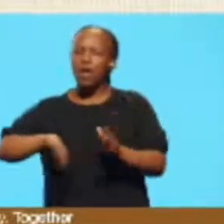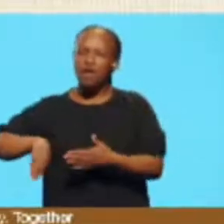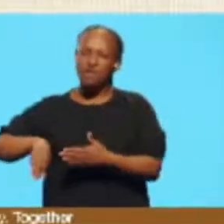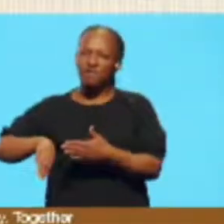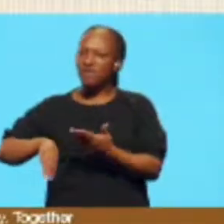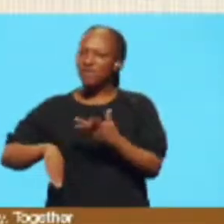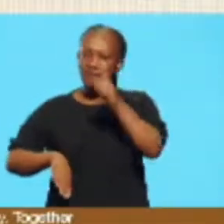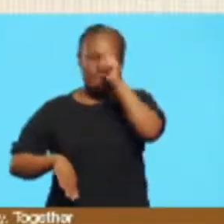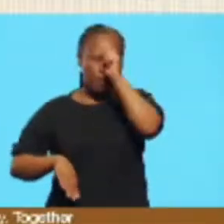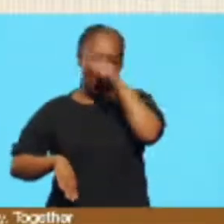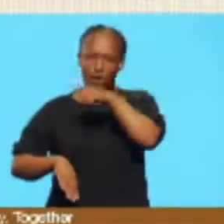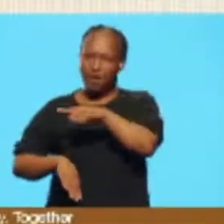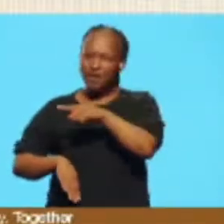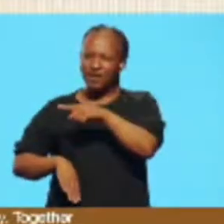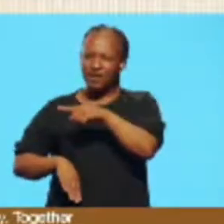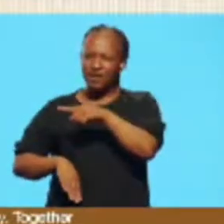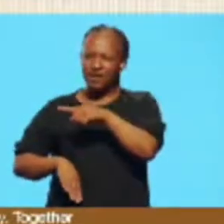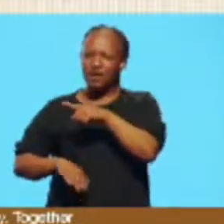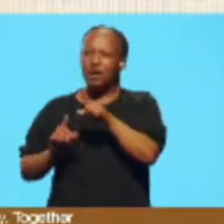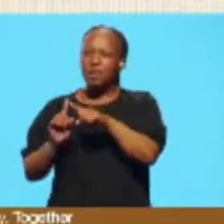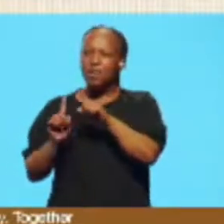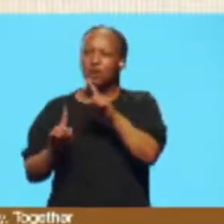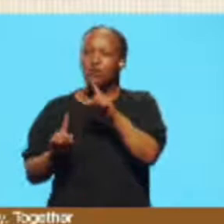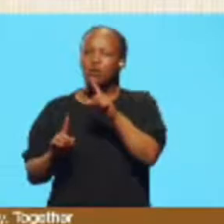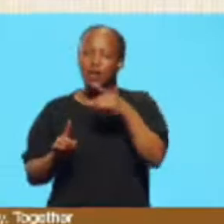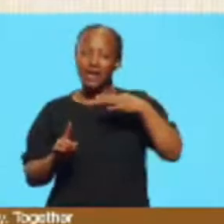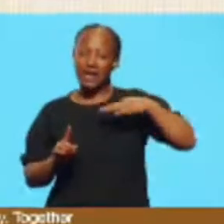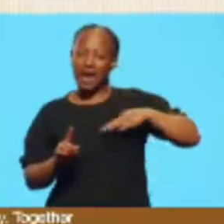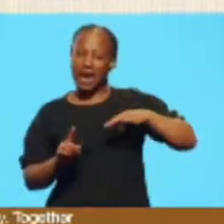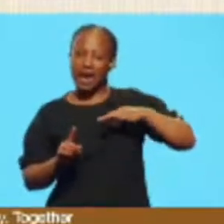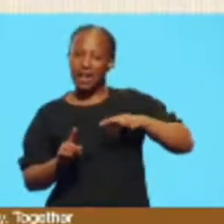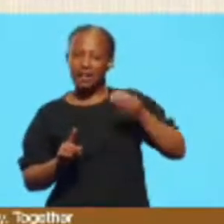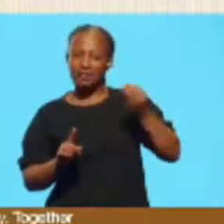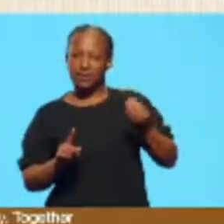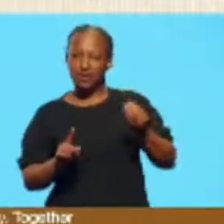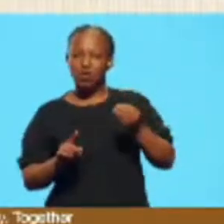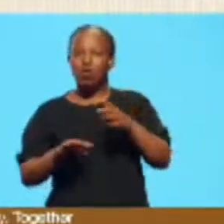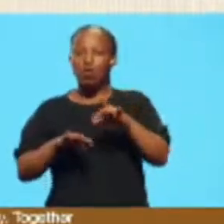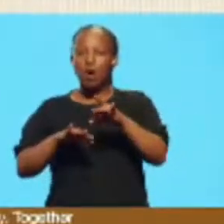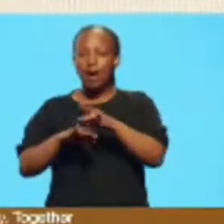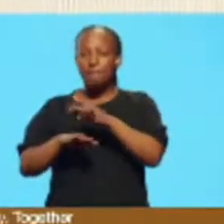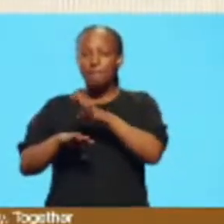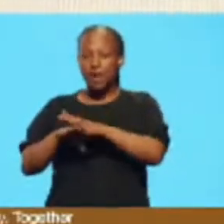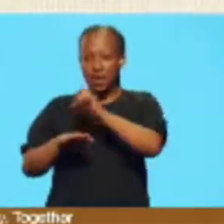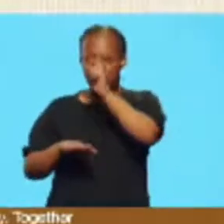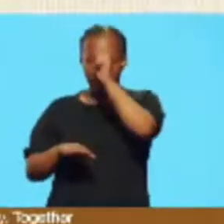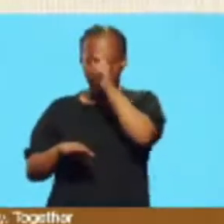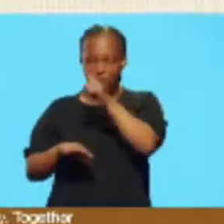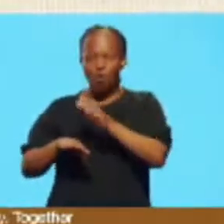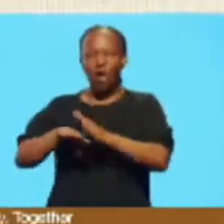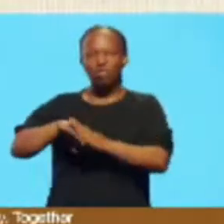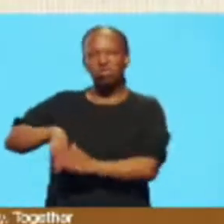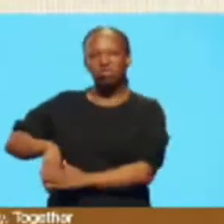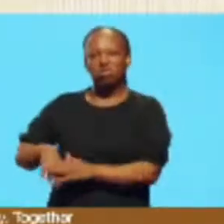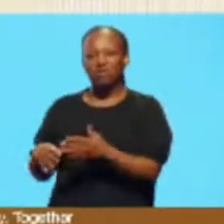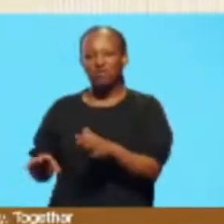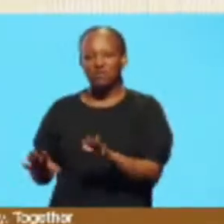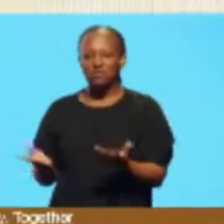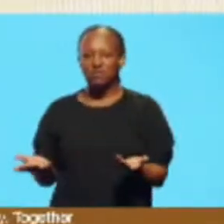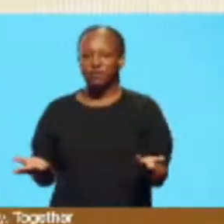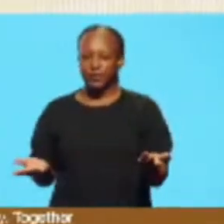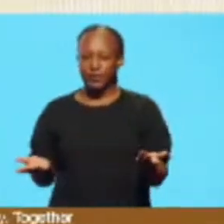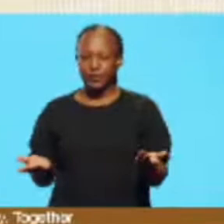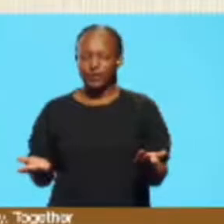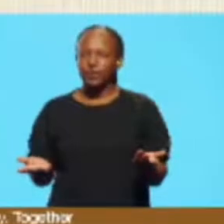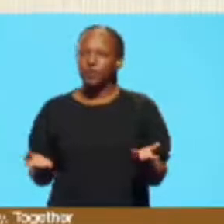behind, and we forgot that this girl child is going to be married with that boy child that was left behind. So what we